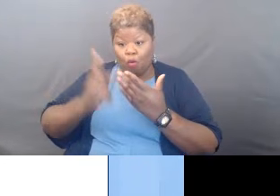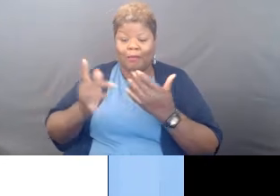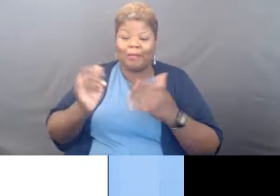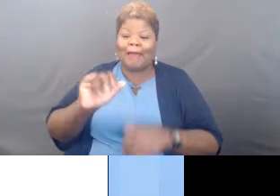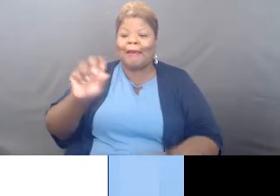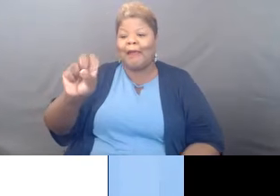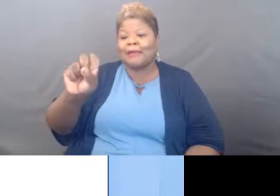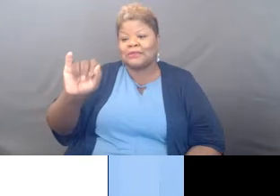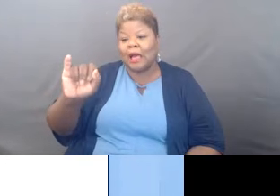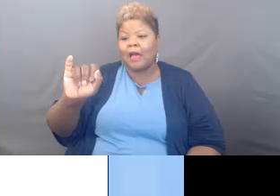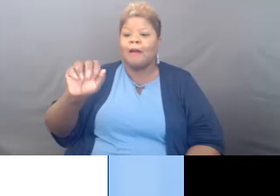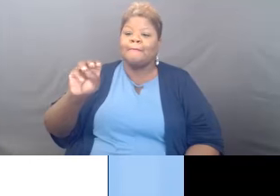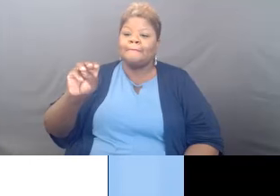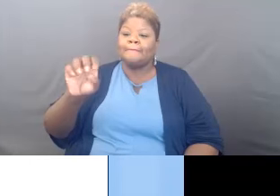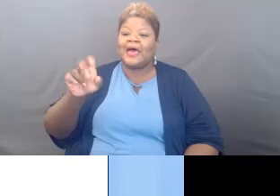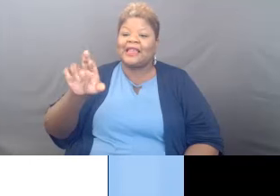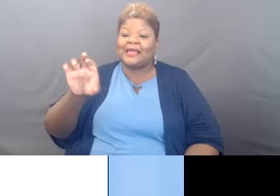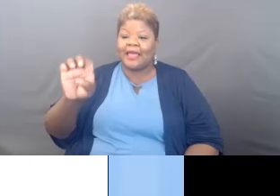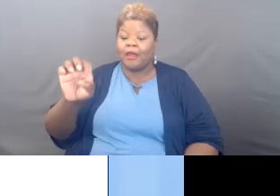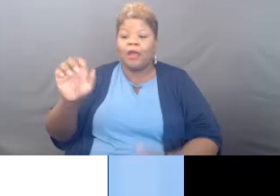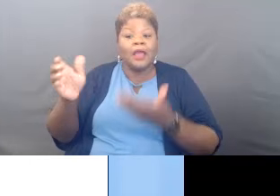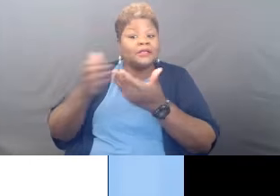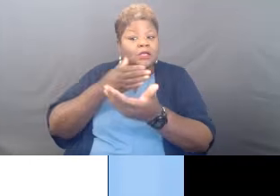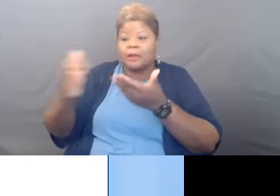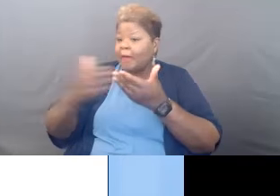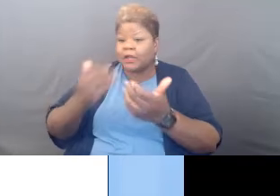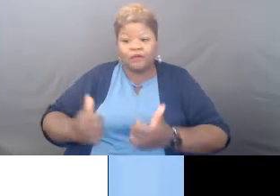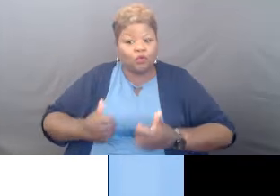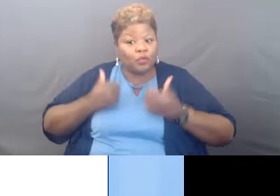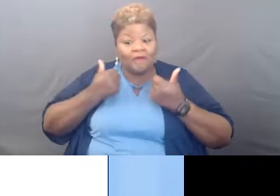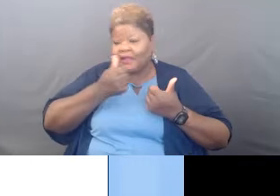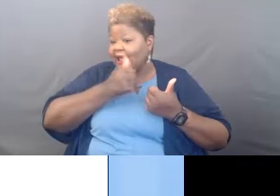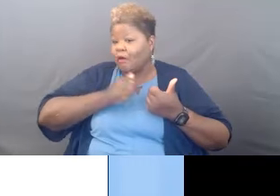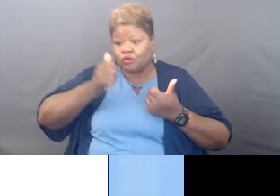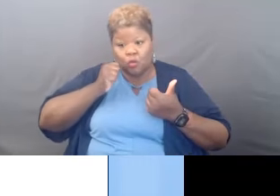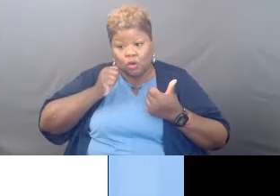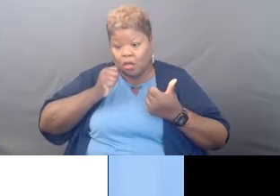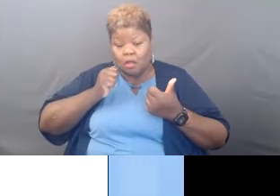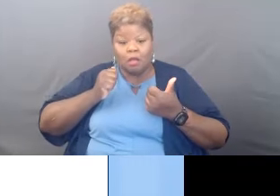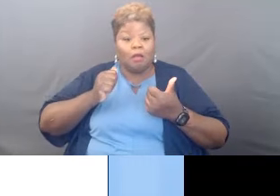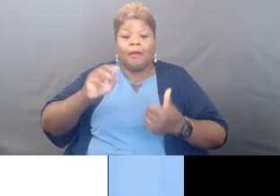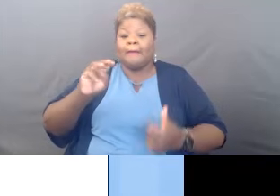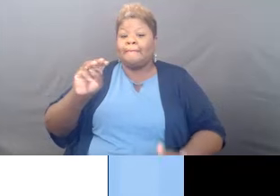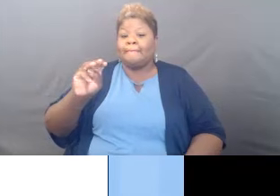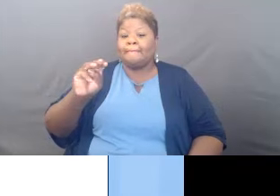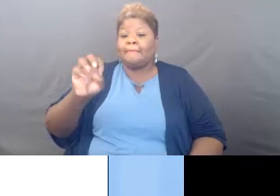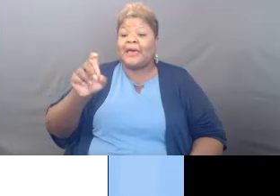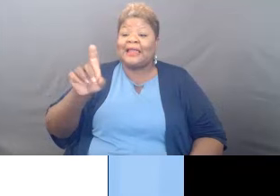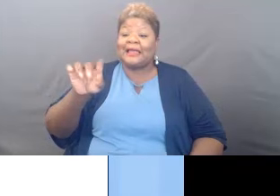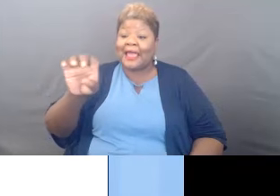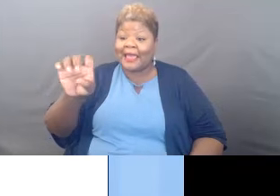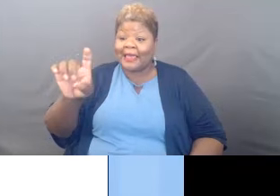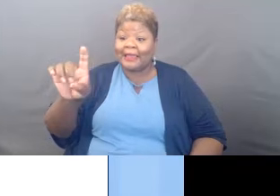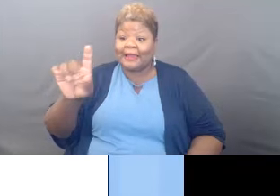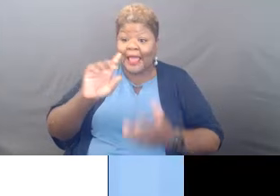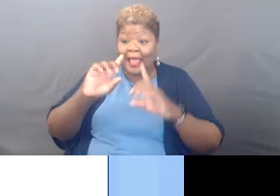Medicaid. And if you're not in Arizona, that's any means tested benefits, whether you're Medicaid agency within the state you live